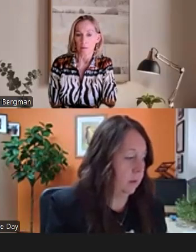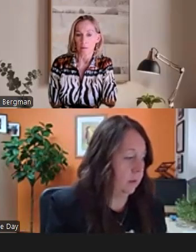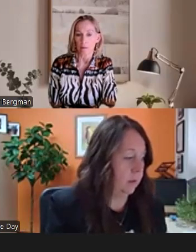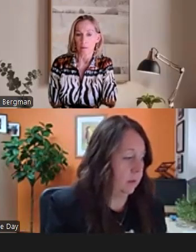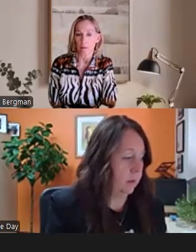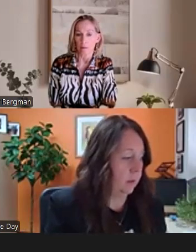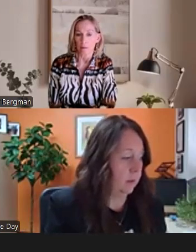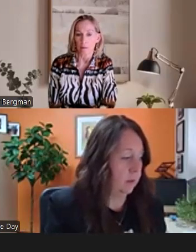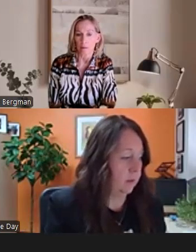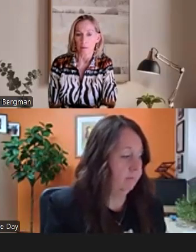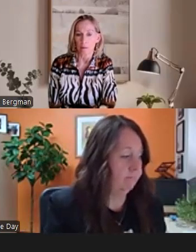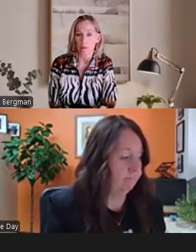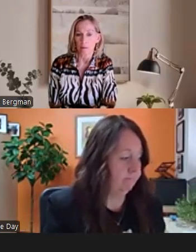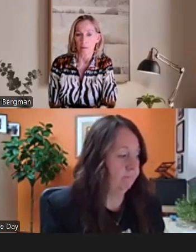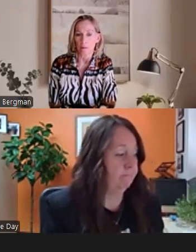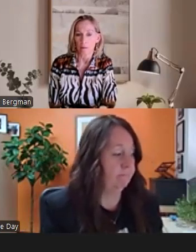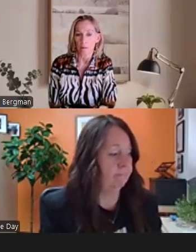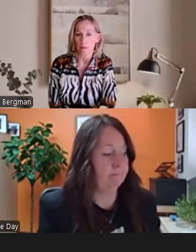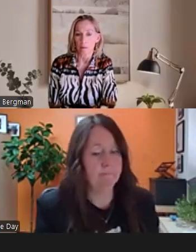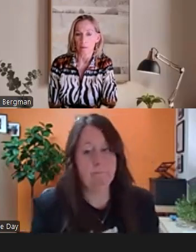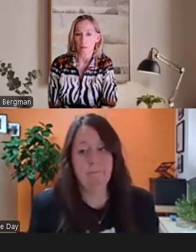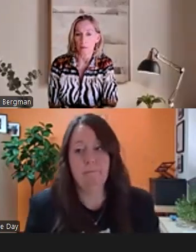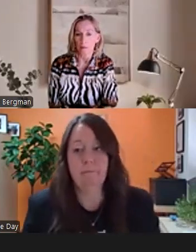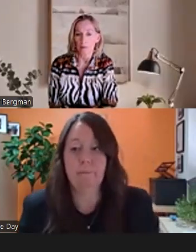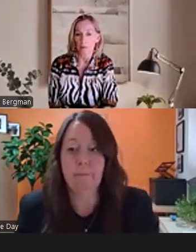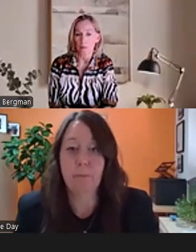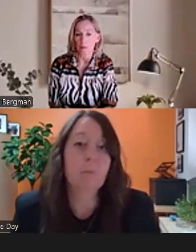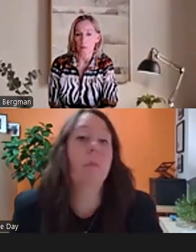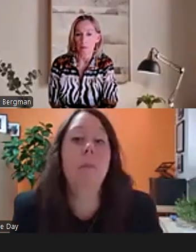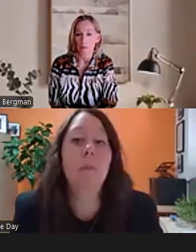that as one of the things I hope we could include. Agree.